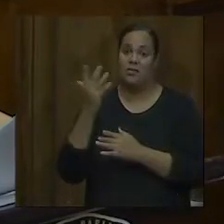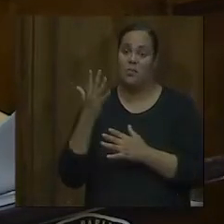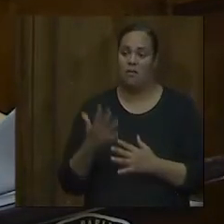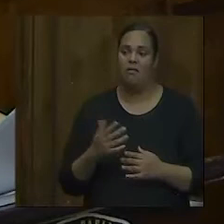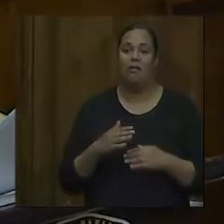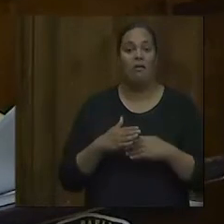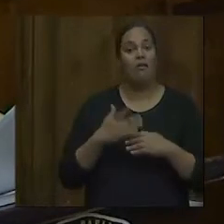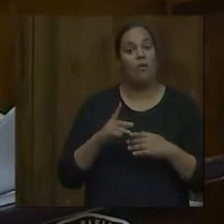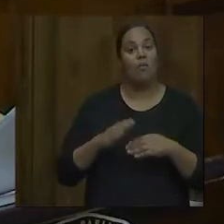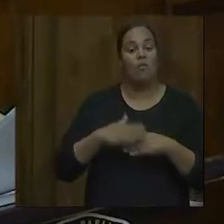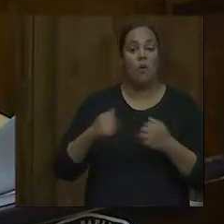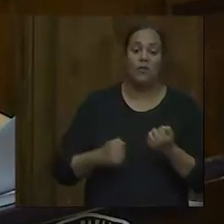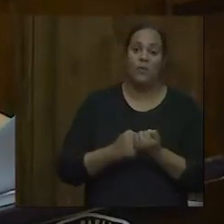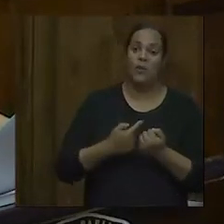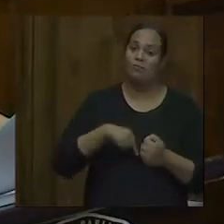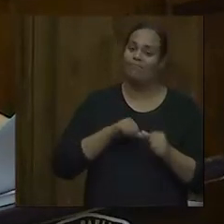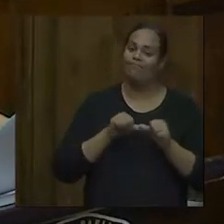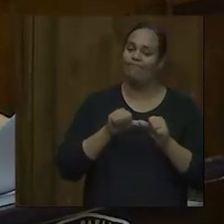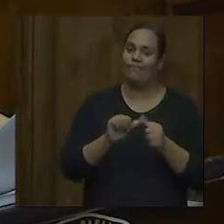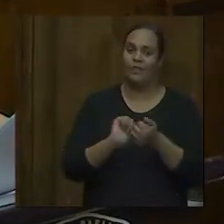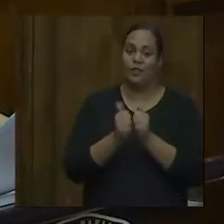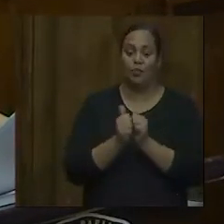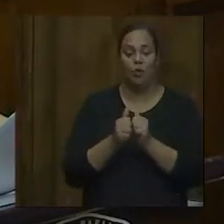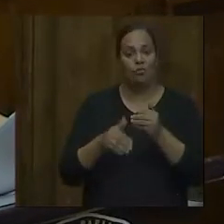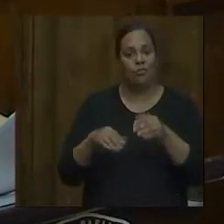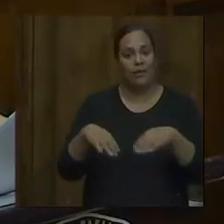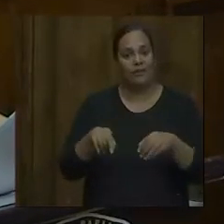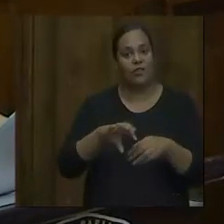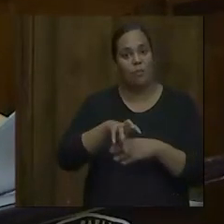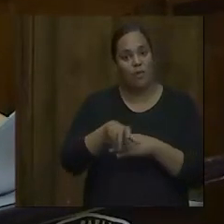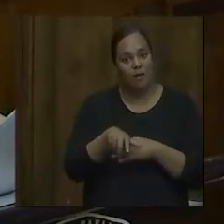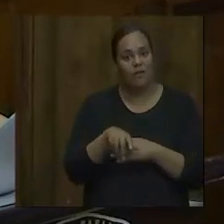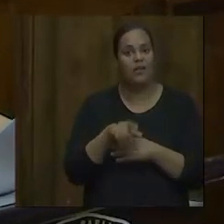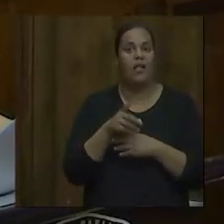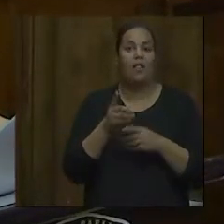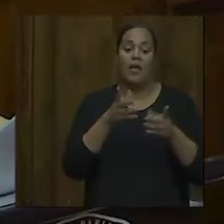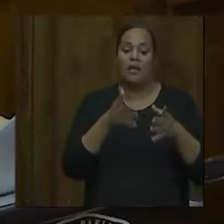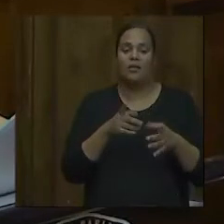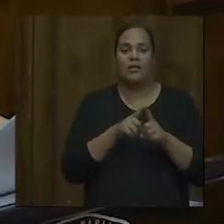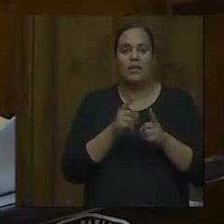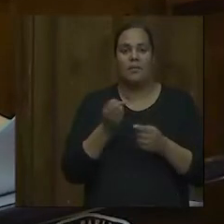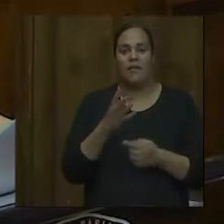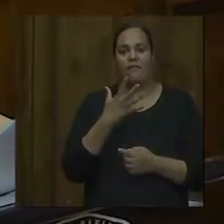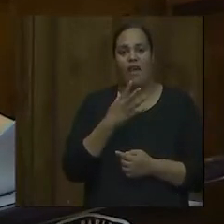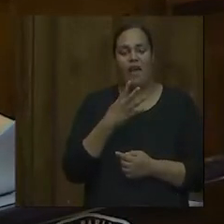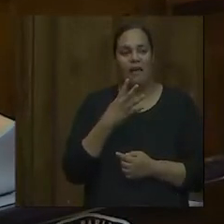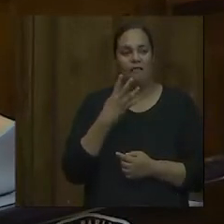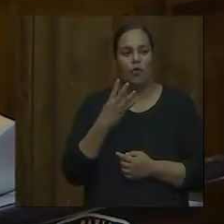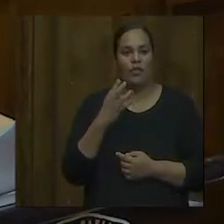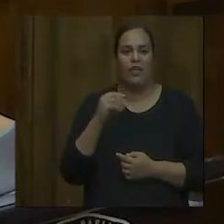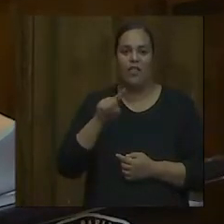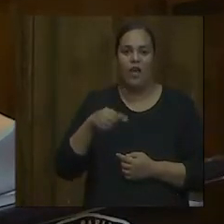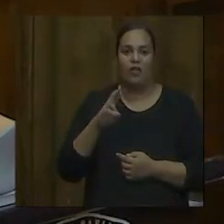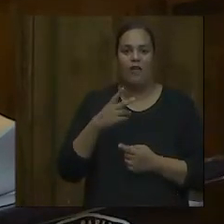further our support of continued sporting activities in the province, our Sport Directorate has also allocated 540,000 rand